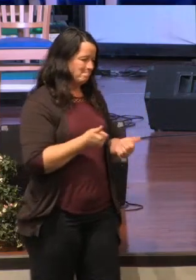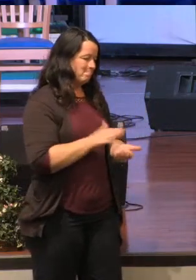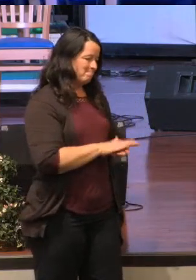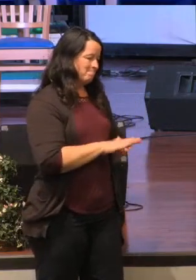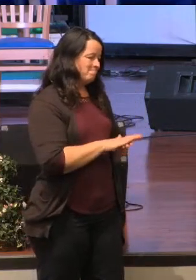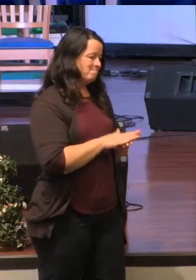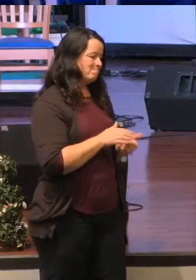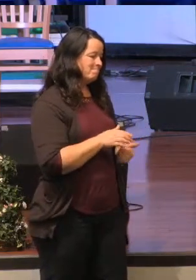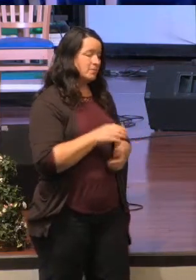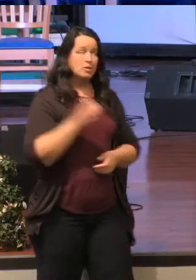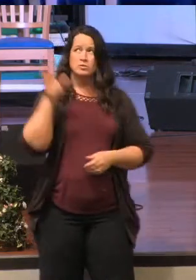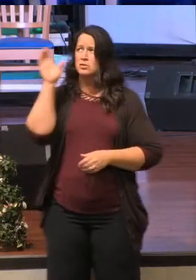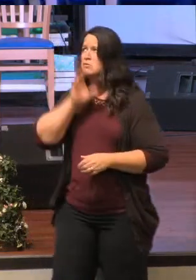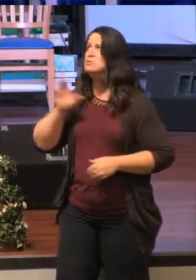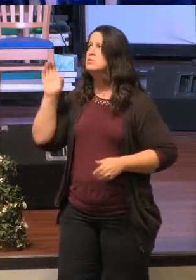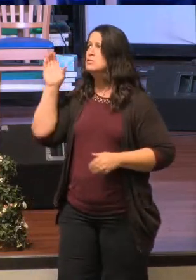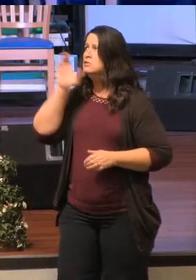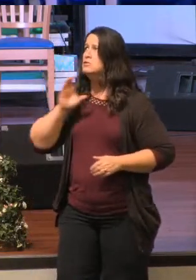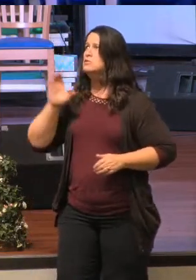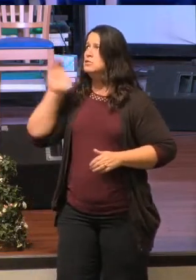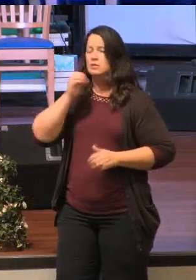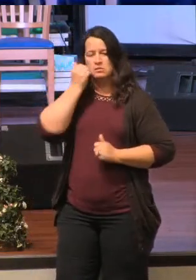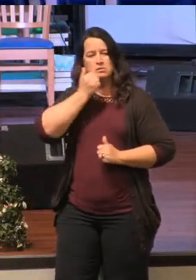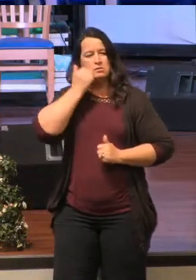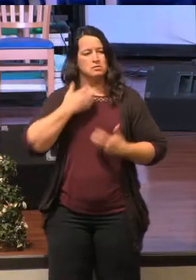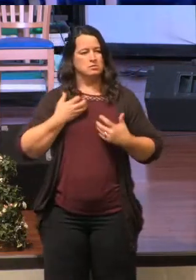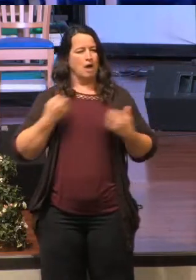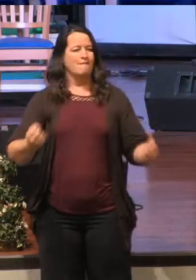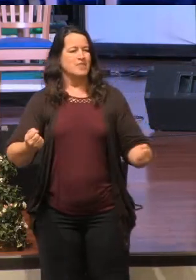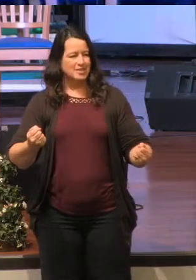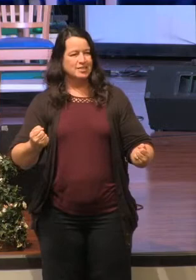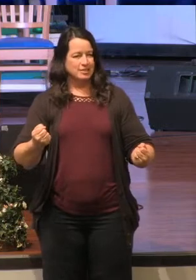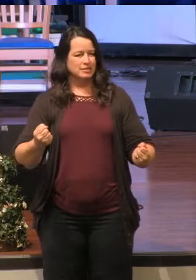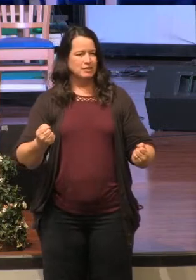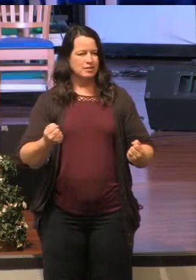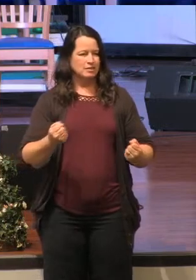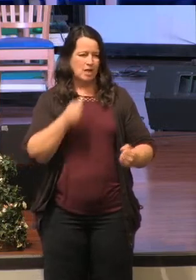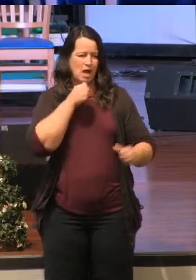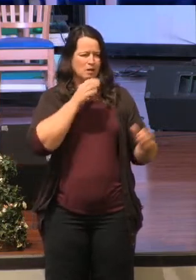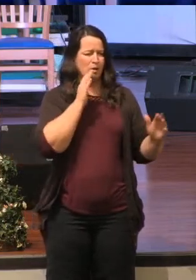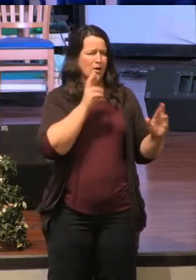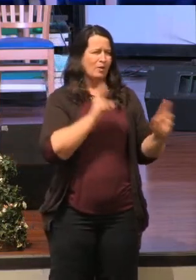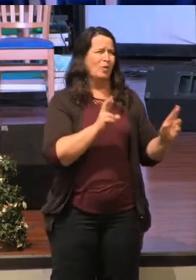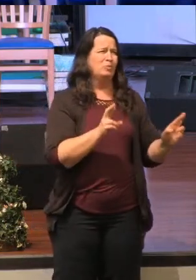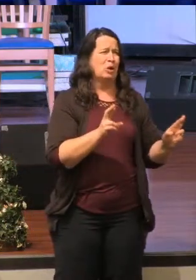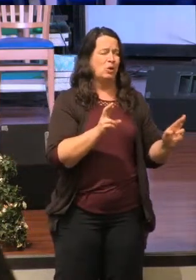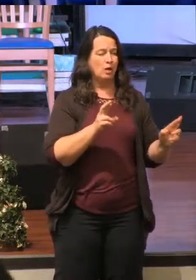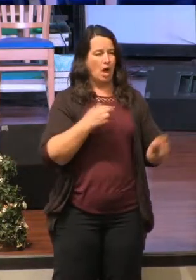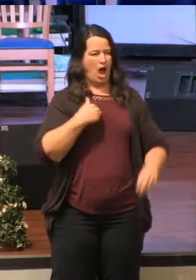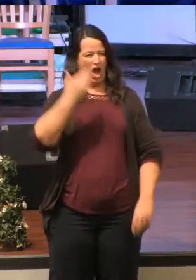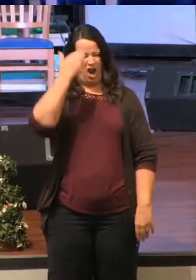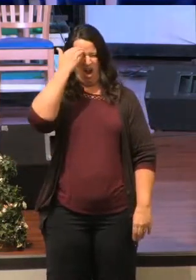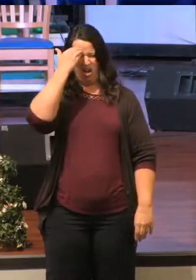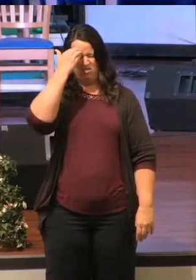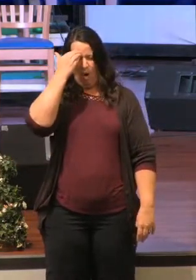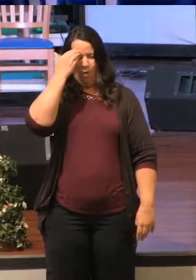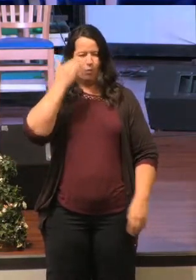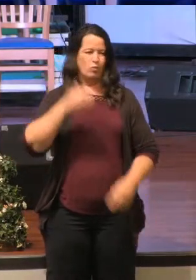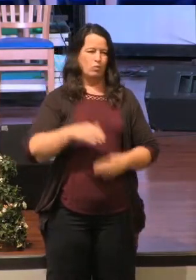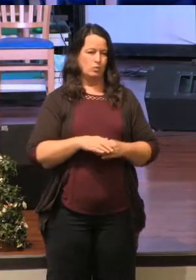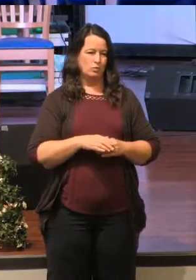Him. It's confidence. It's not wishful thinking. It's an expectation. I know my anchor is in